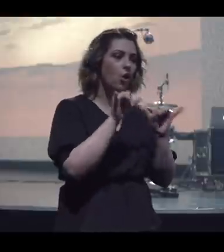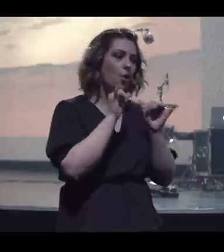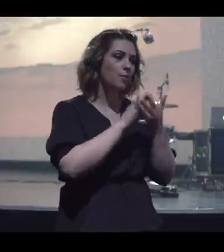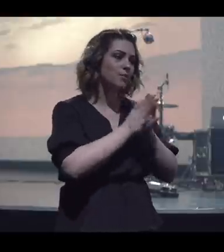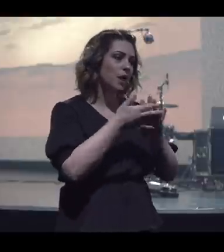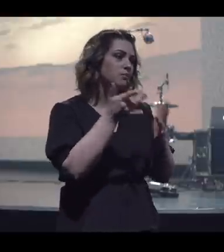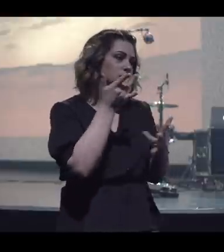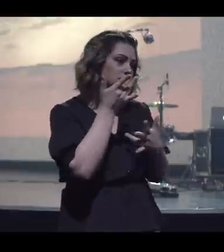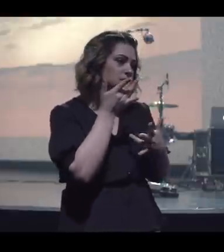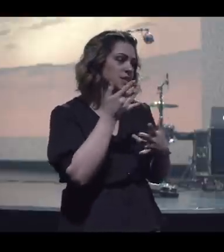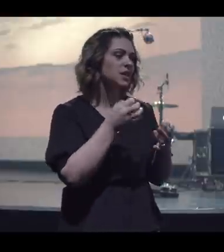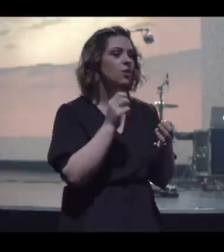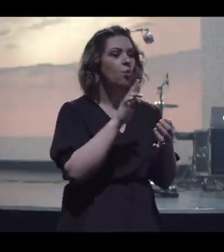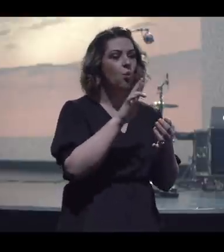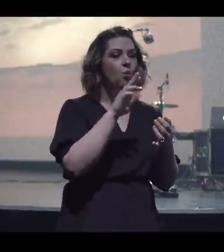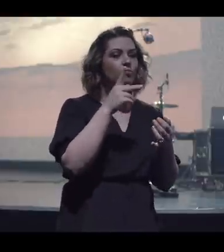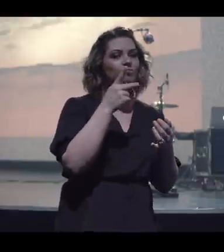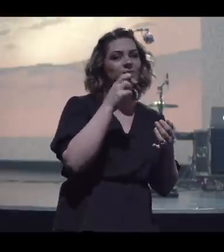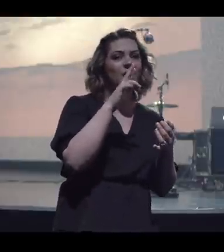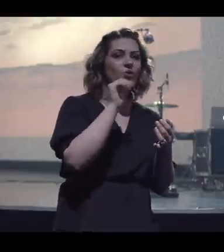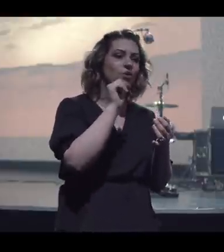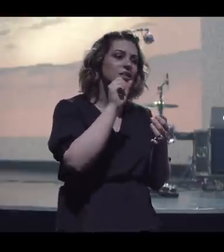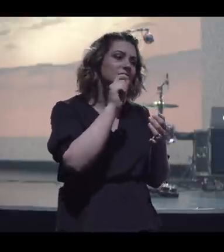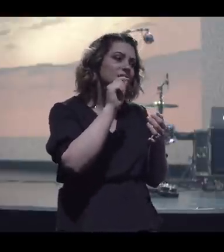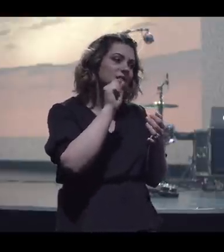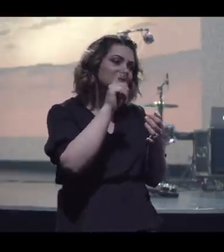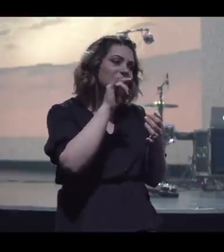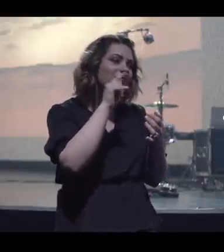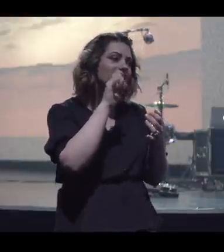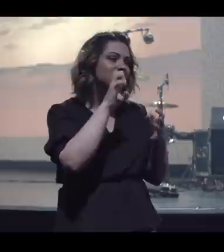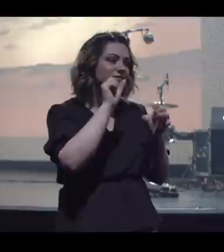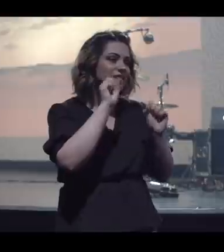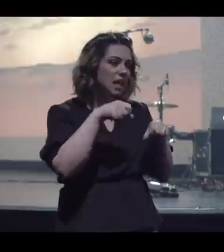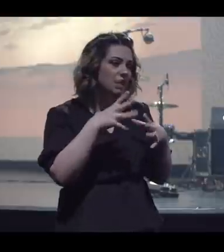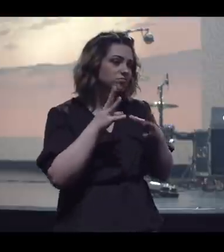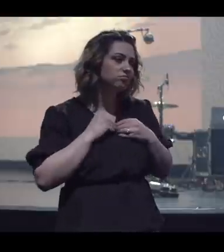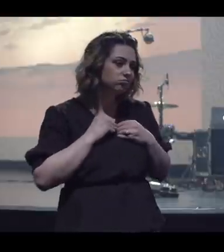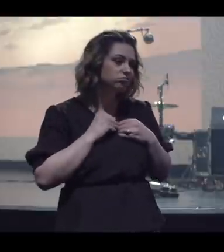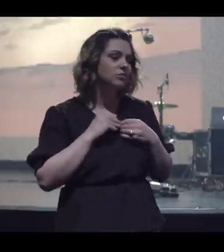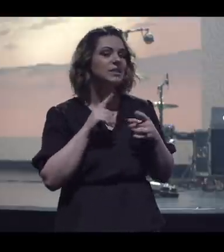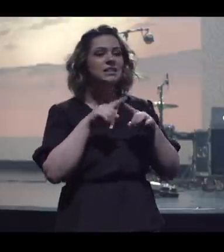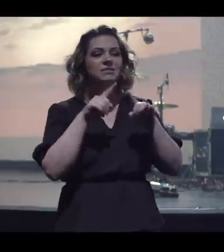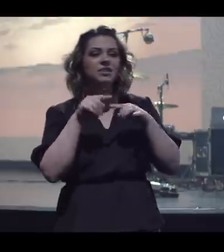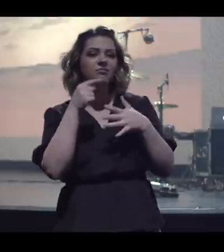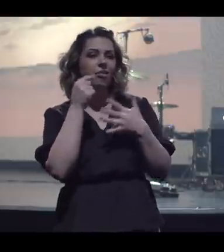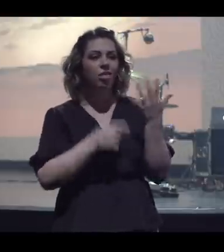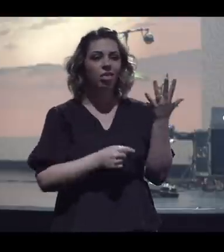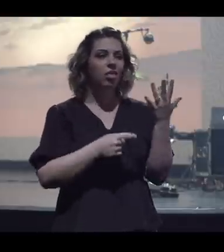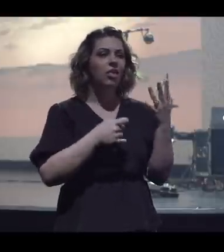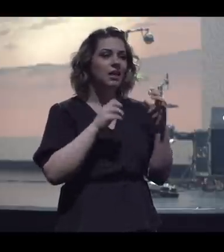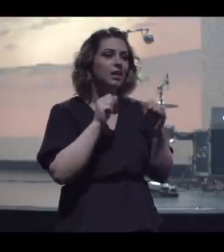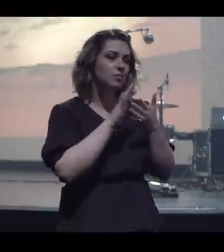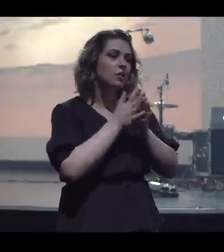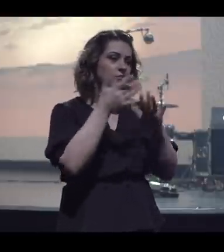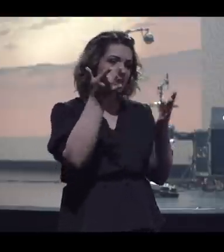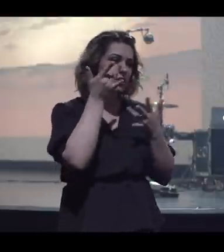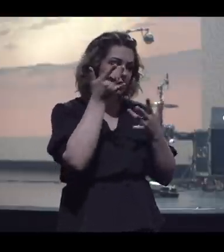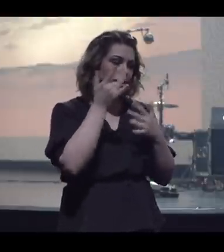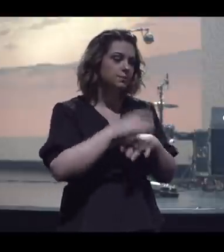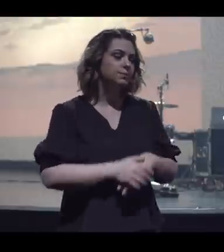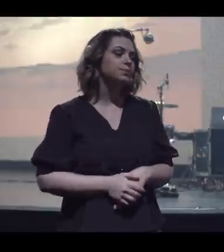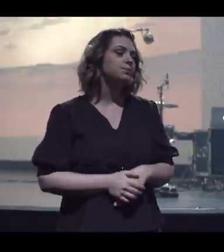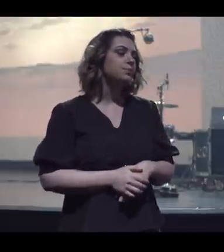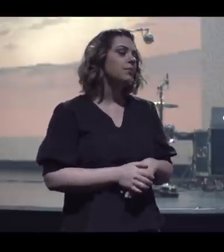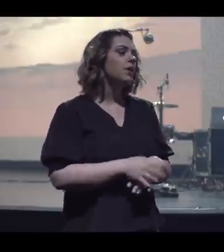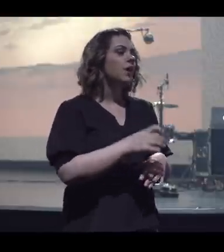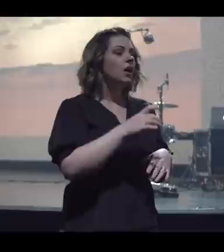nasal flies, parasites, abrasions, ticks. Sheep have to be, not just, you don't just have to watch the flock, you